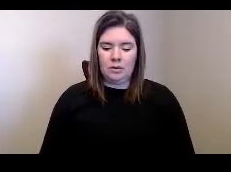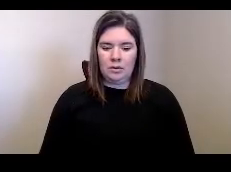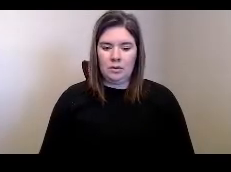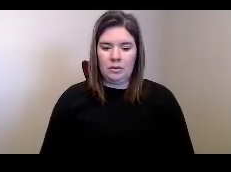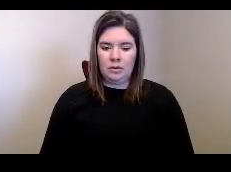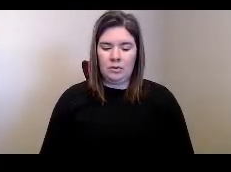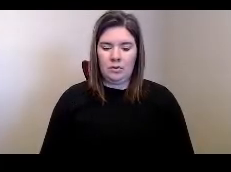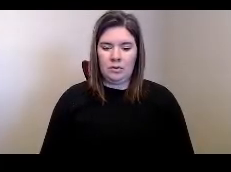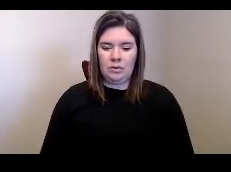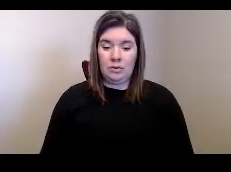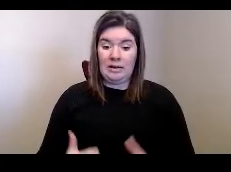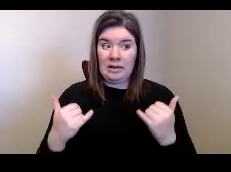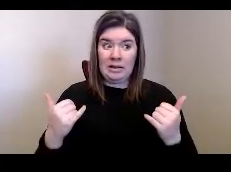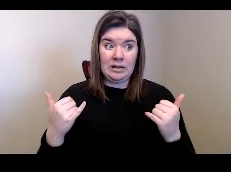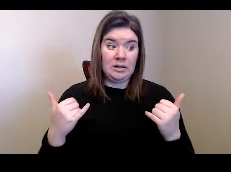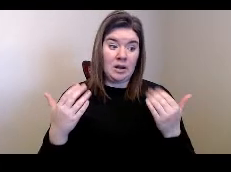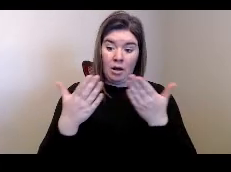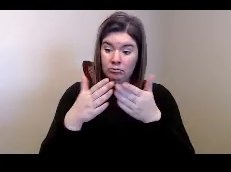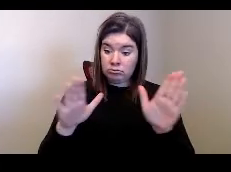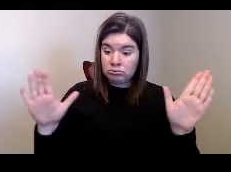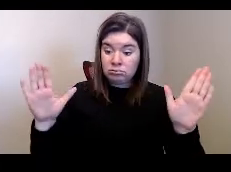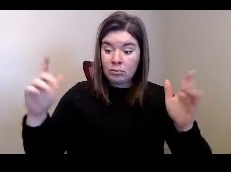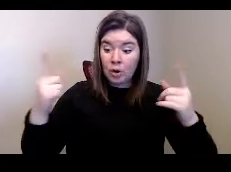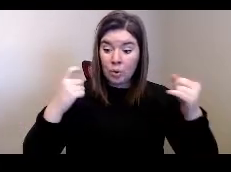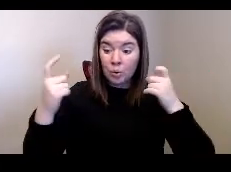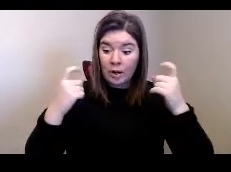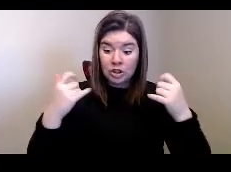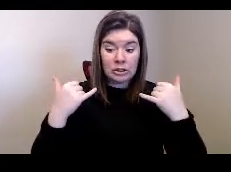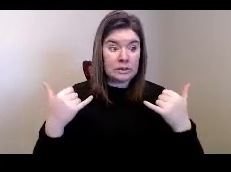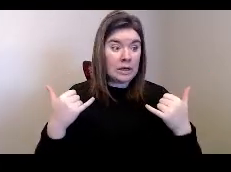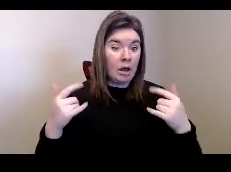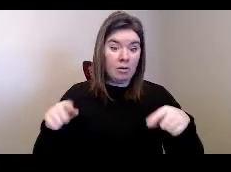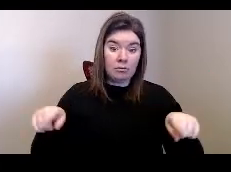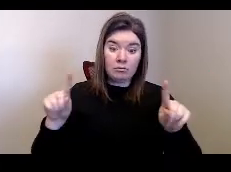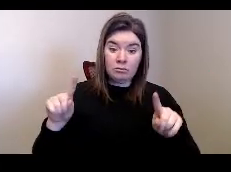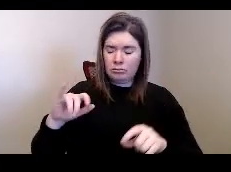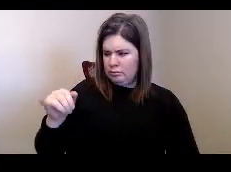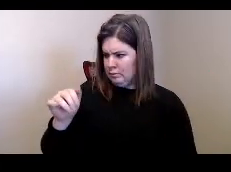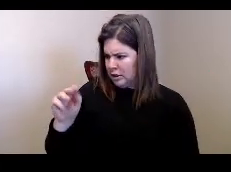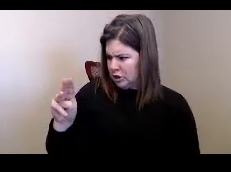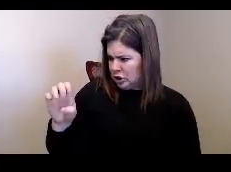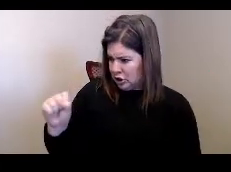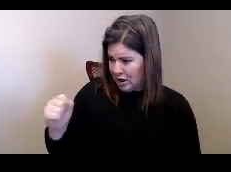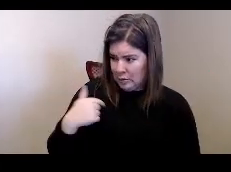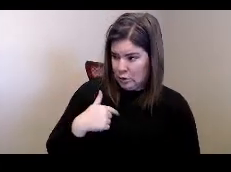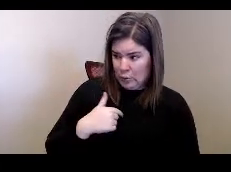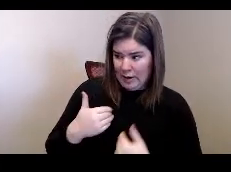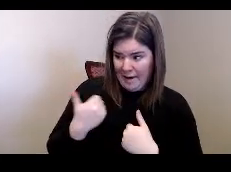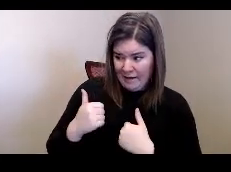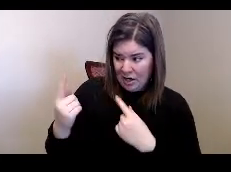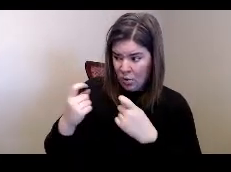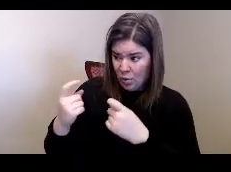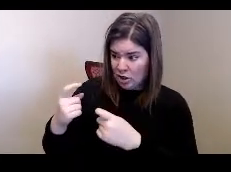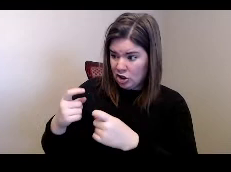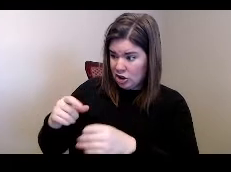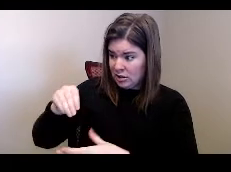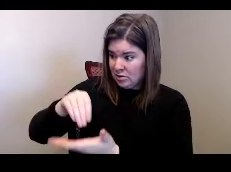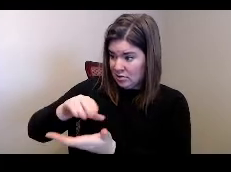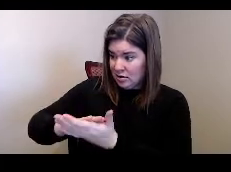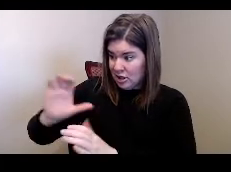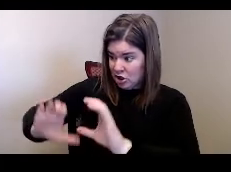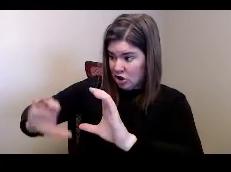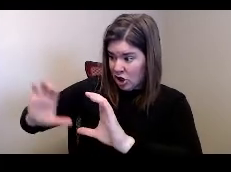to open it up for questions now. James, do we have any questions in the Q&A?